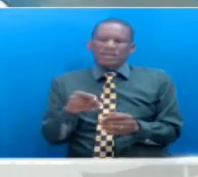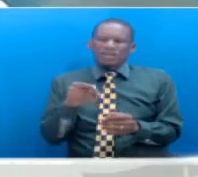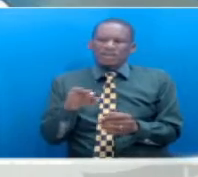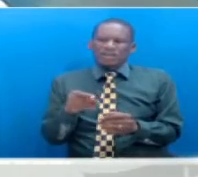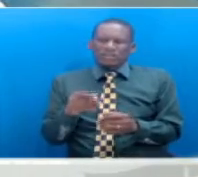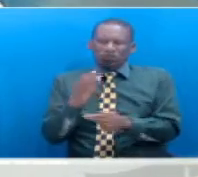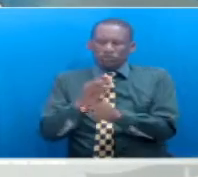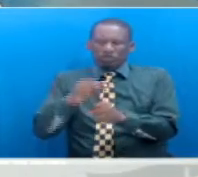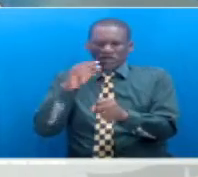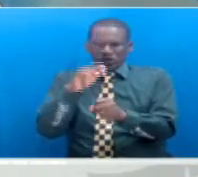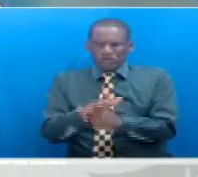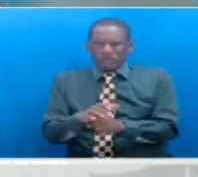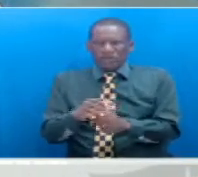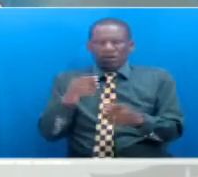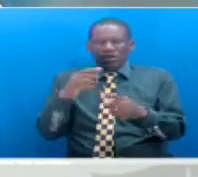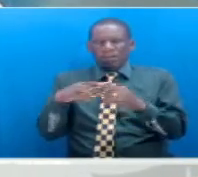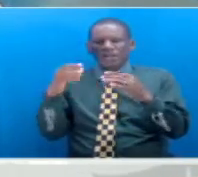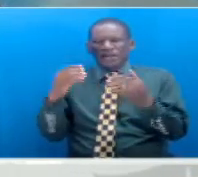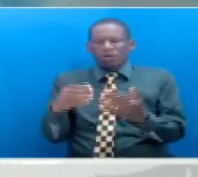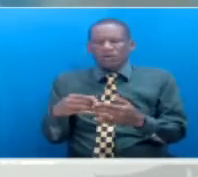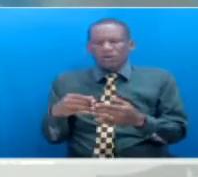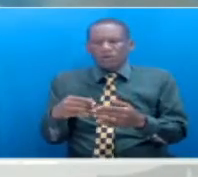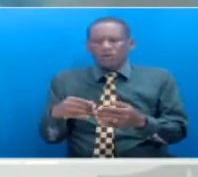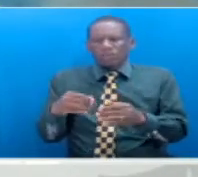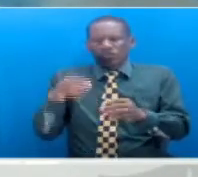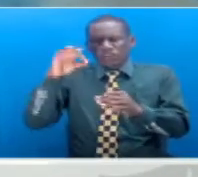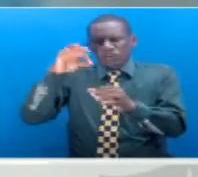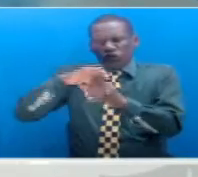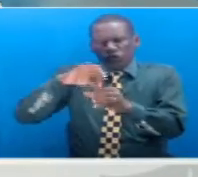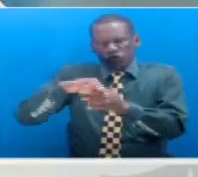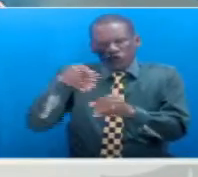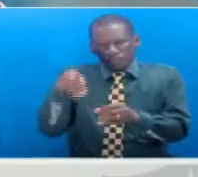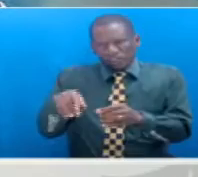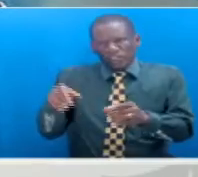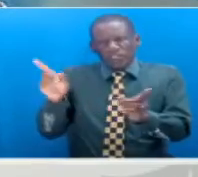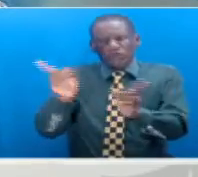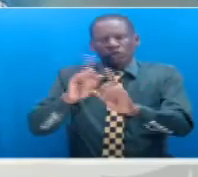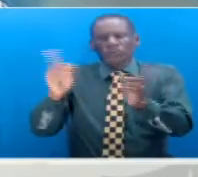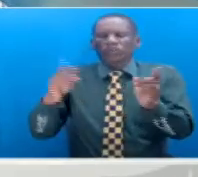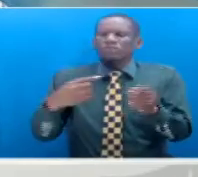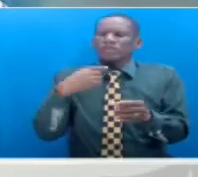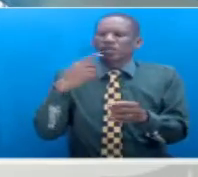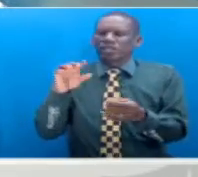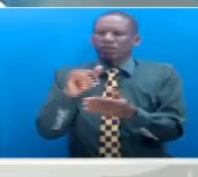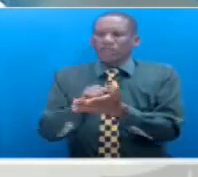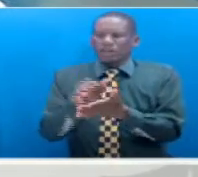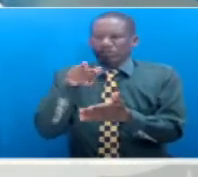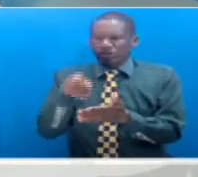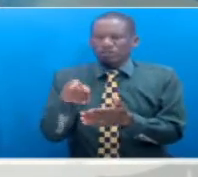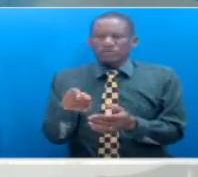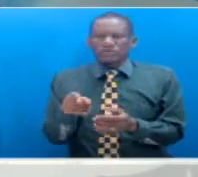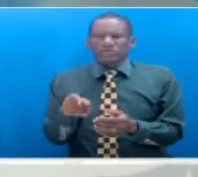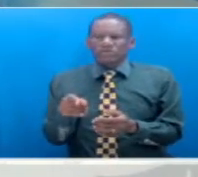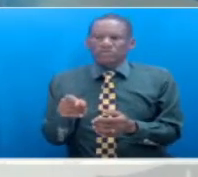used. The credibility of the ballot could not be said that was